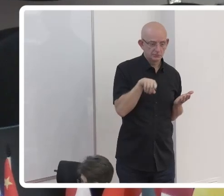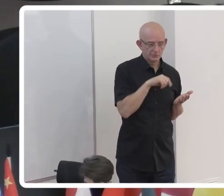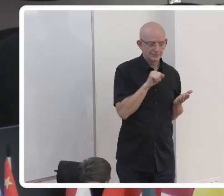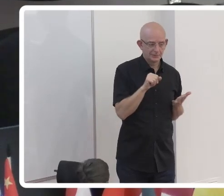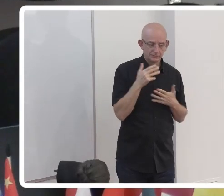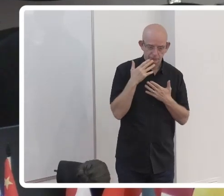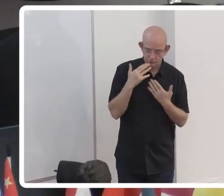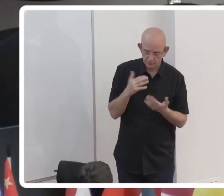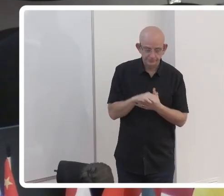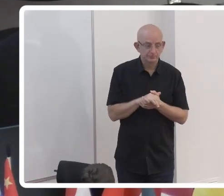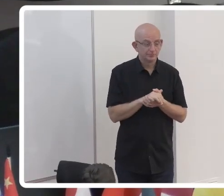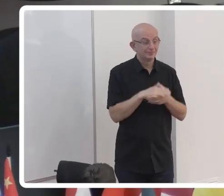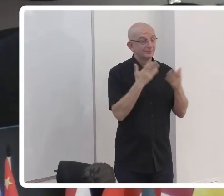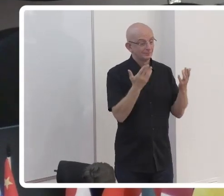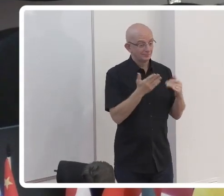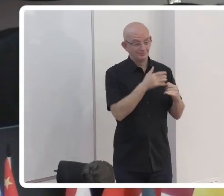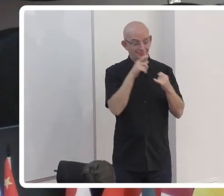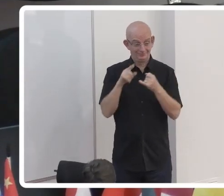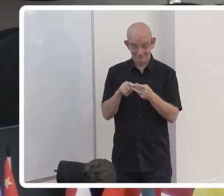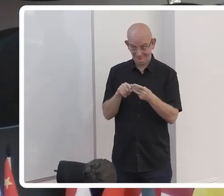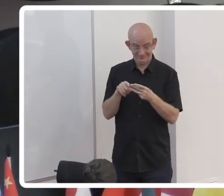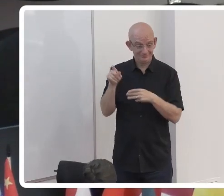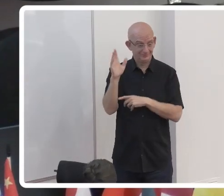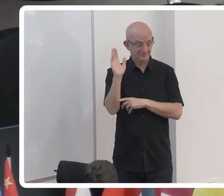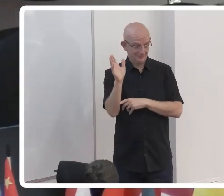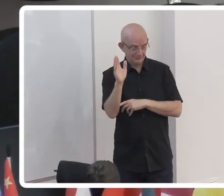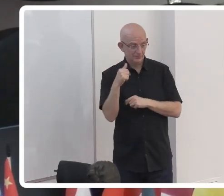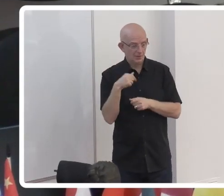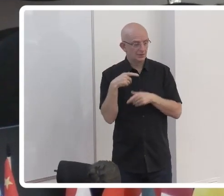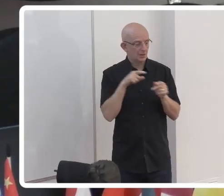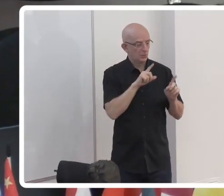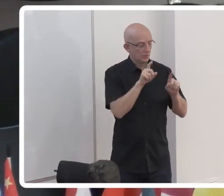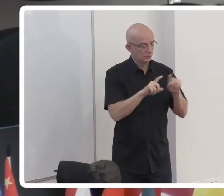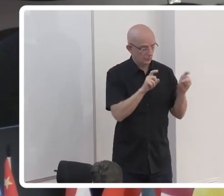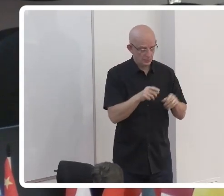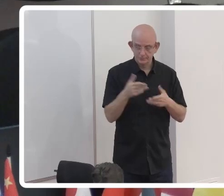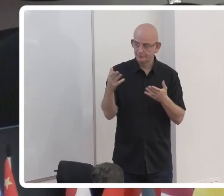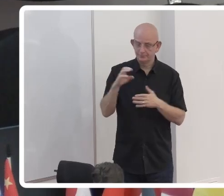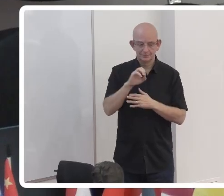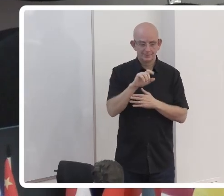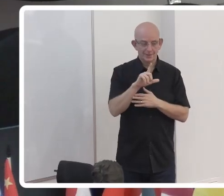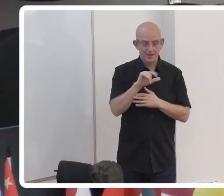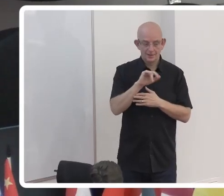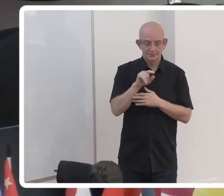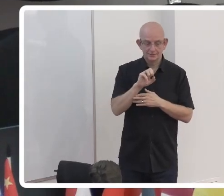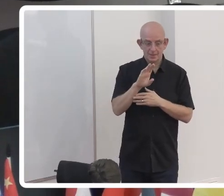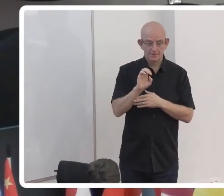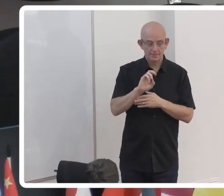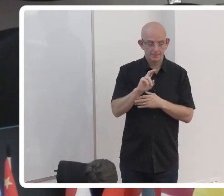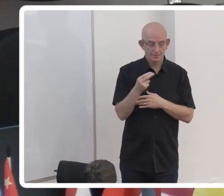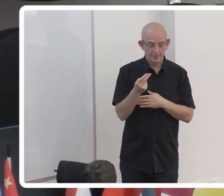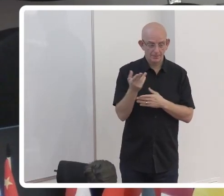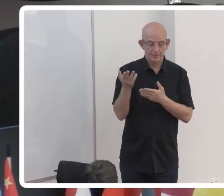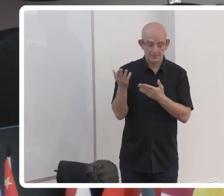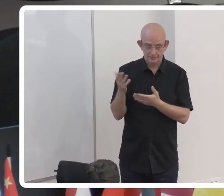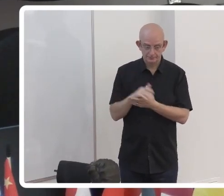Kamundia. Elizabeth works as a Deputy Director of the Disability Rights Division at Human Rights Watch. She holds an LLD from